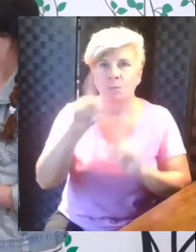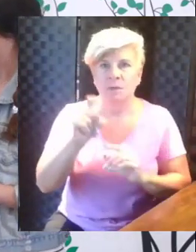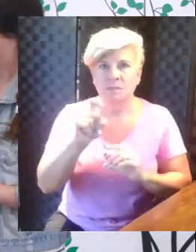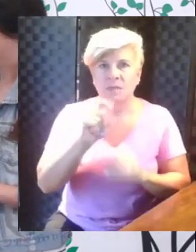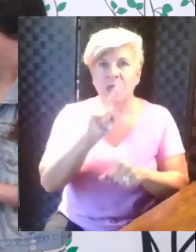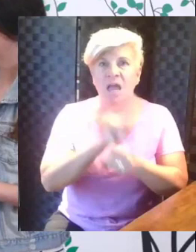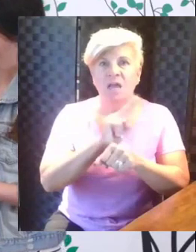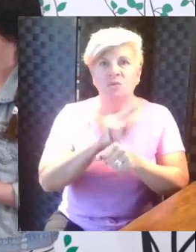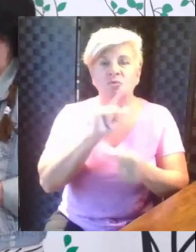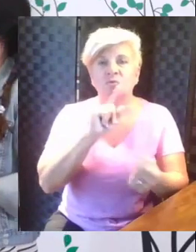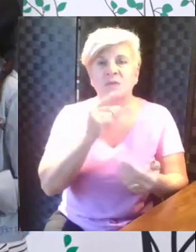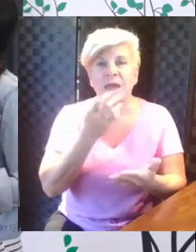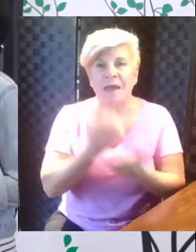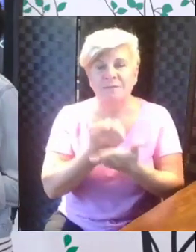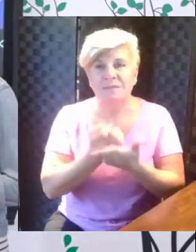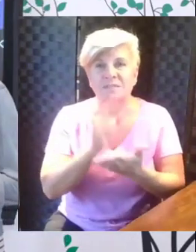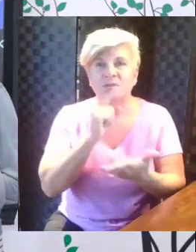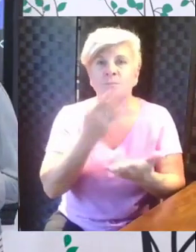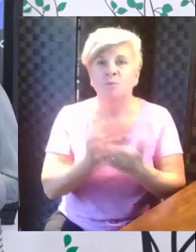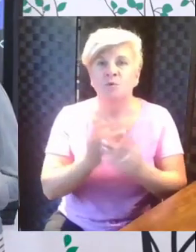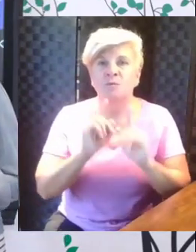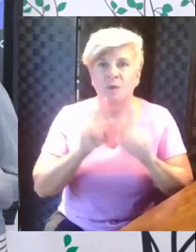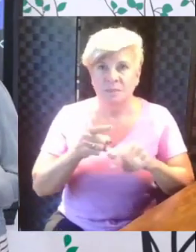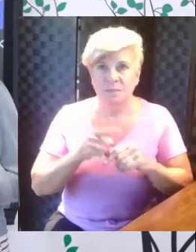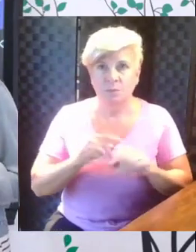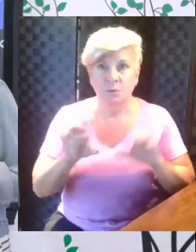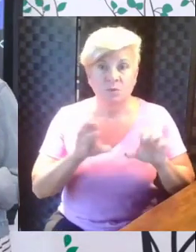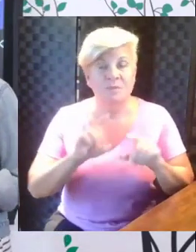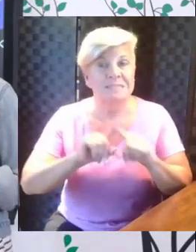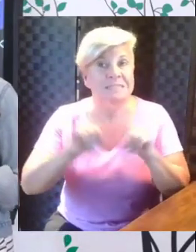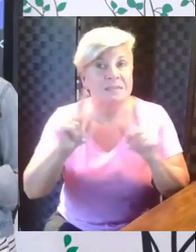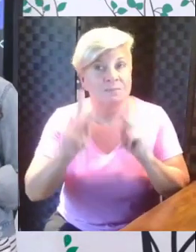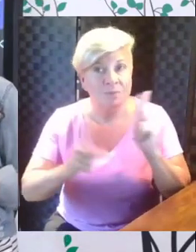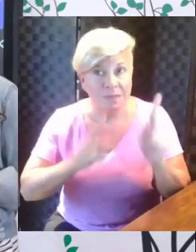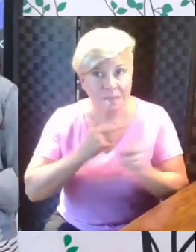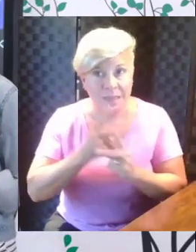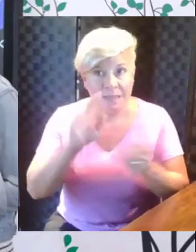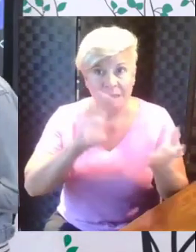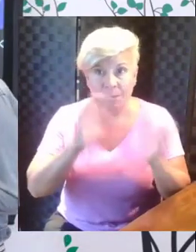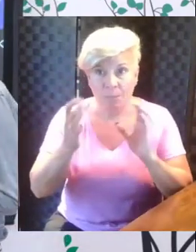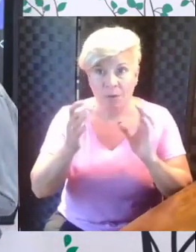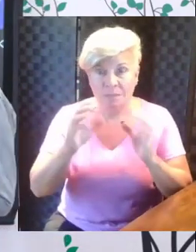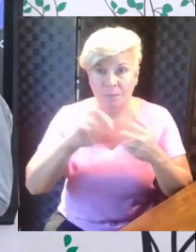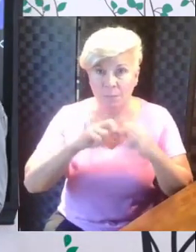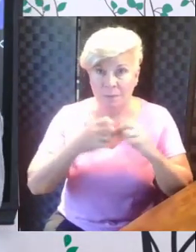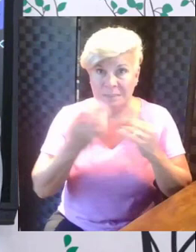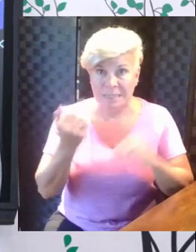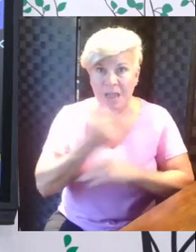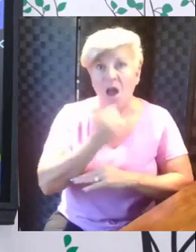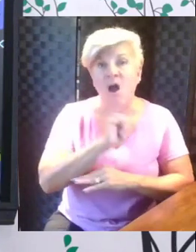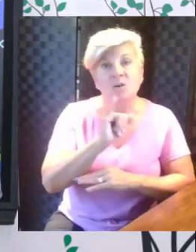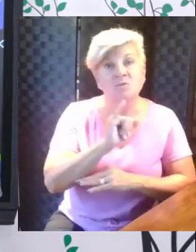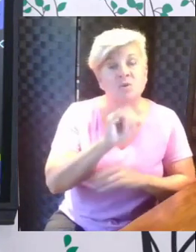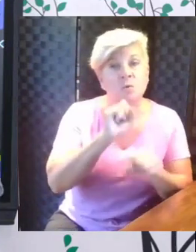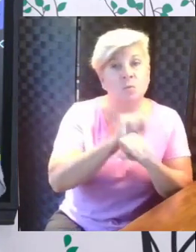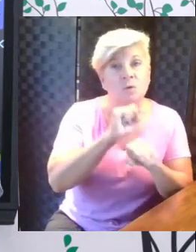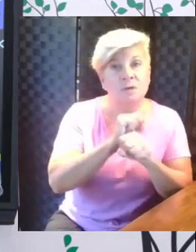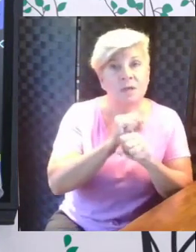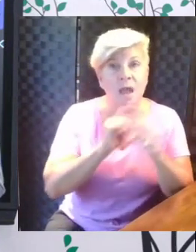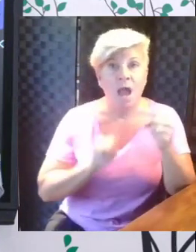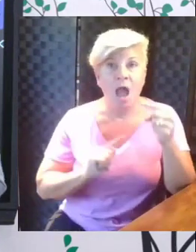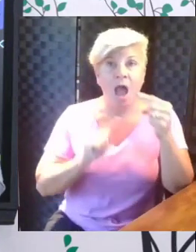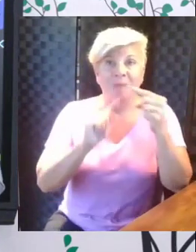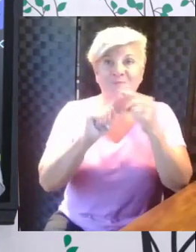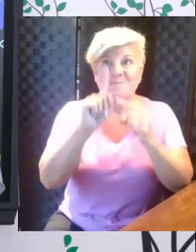use evidence to prove our answer. We're going to be doing a different type of comparison problem today, and we're also going to be working all the way